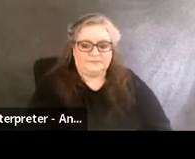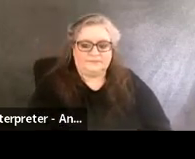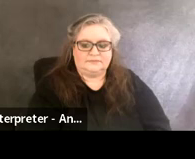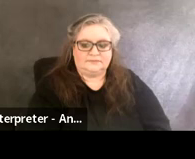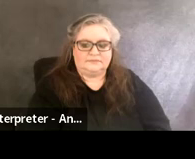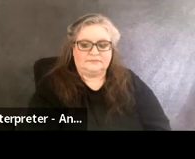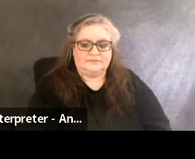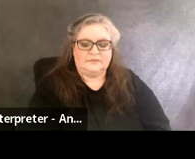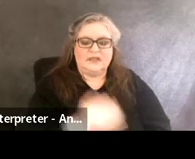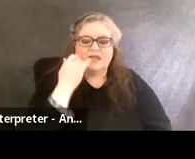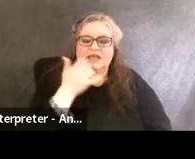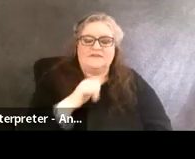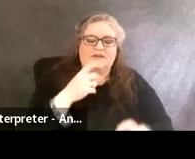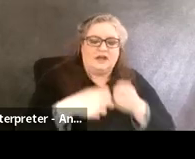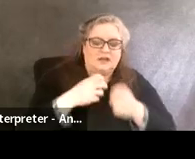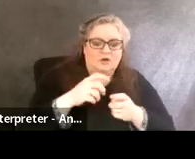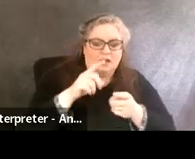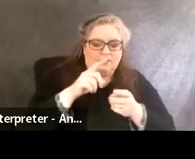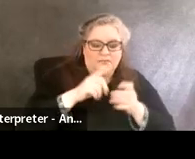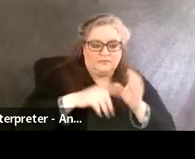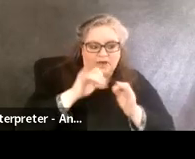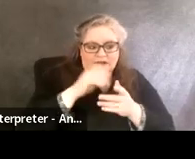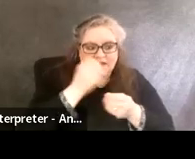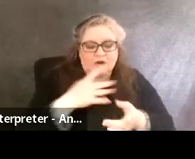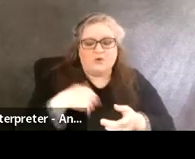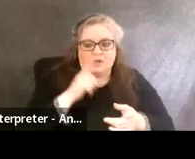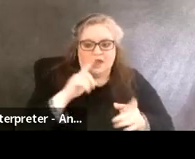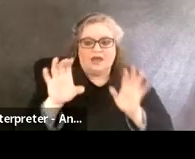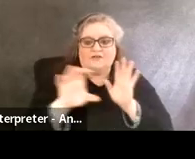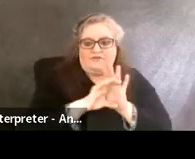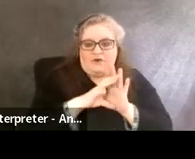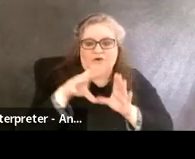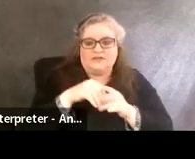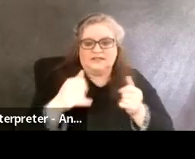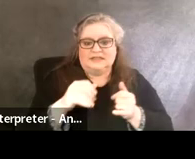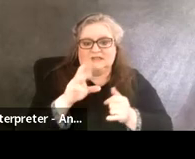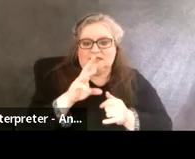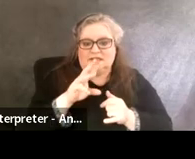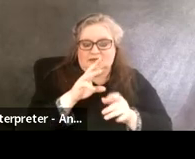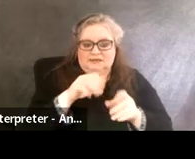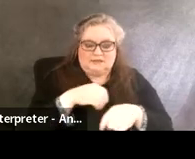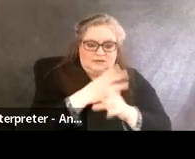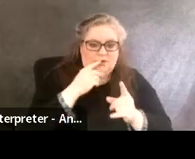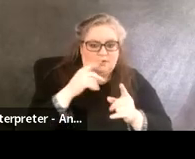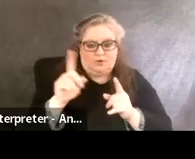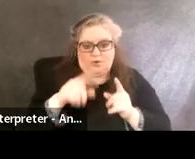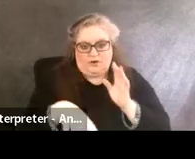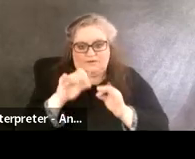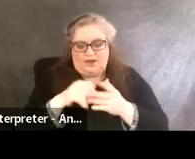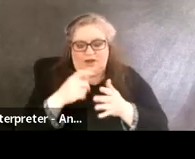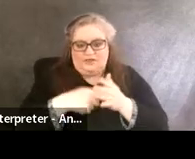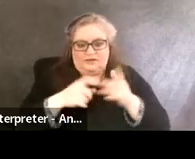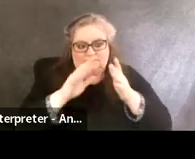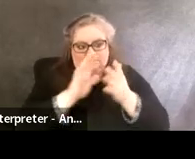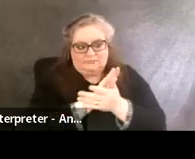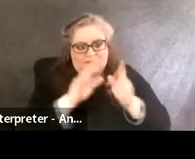And if you have any trouble finding that again, we do have photos on this webinar of sort of where that line is on your tax returns. And again, you can always come